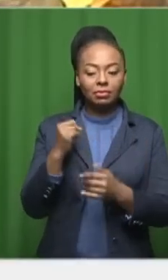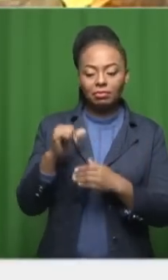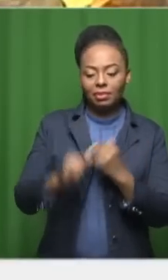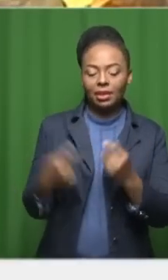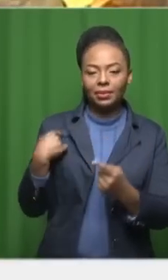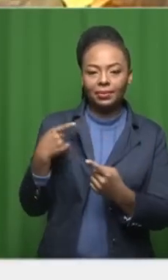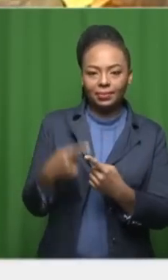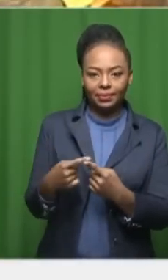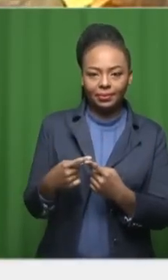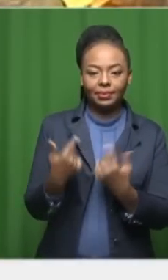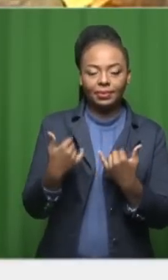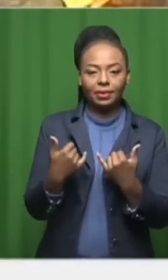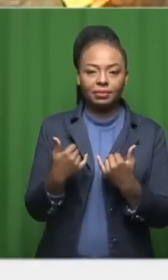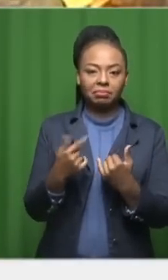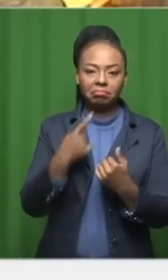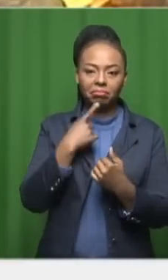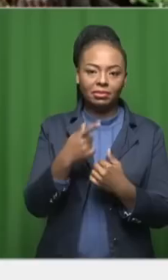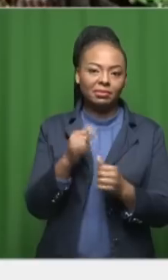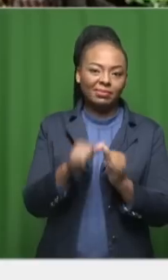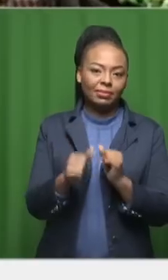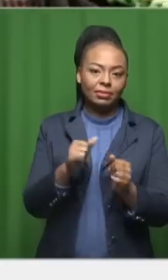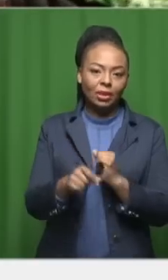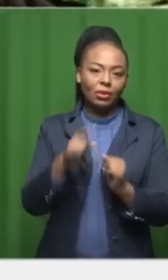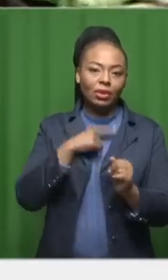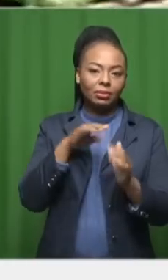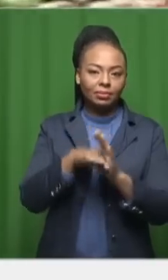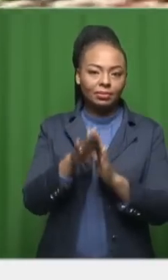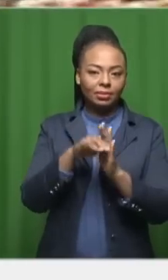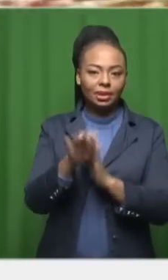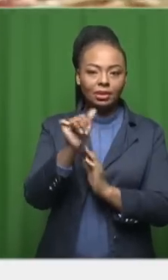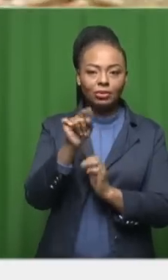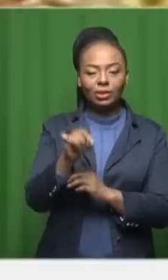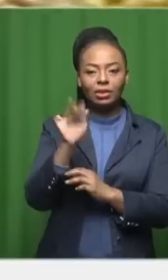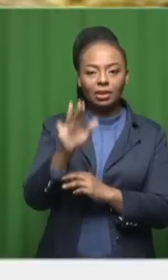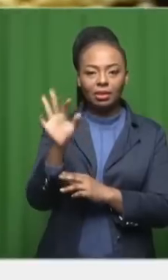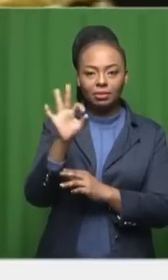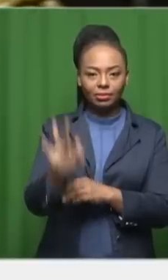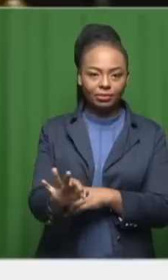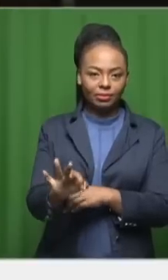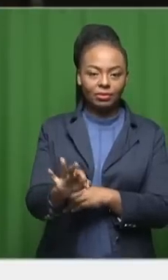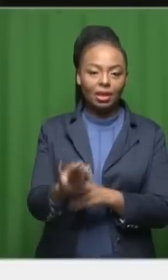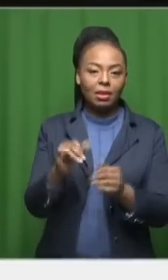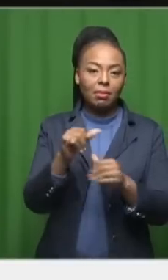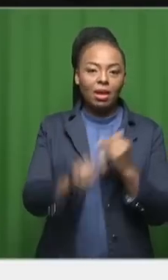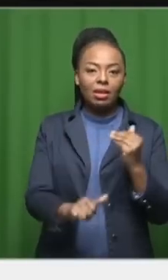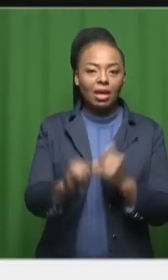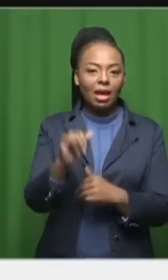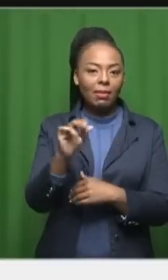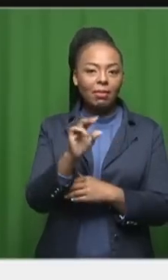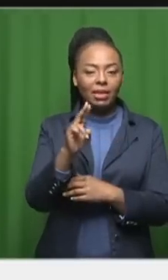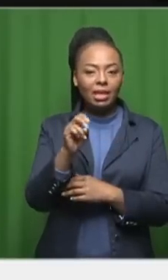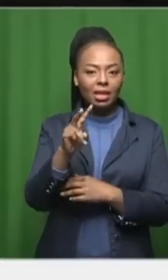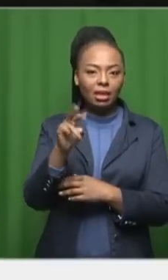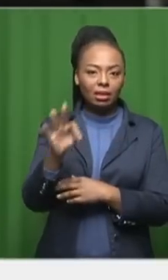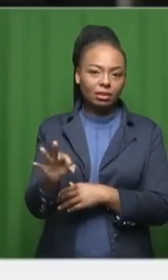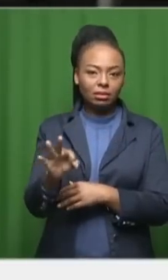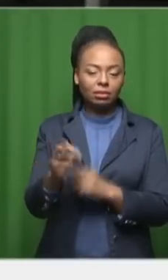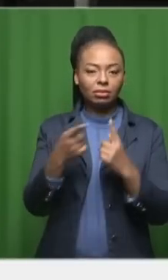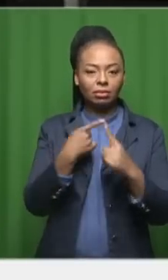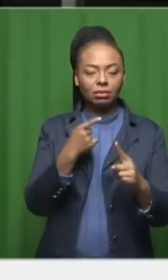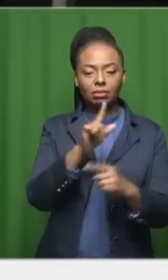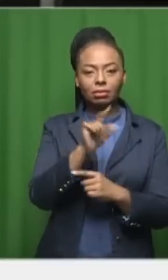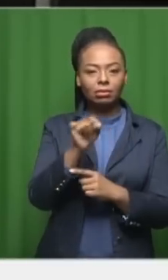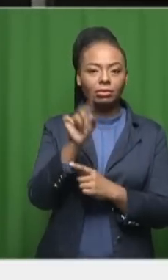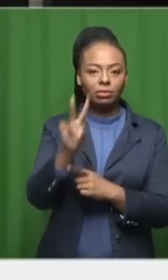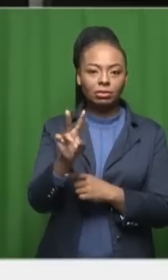months. Annual consumer price inflation was 6.9% in the month of January, and that was down from 7.2% in